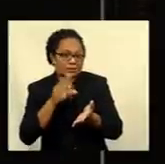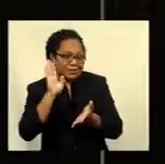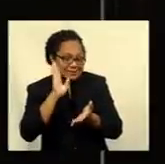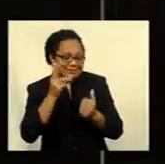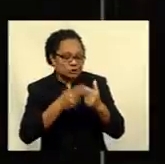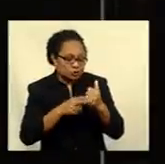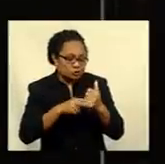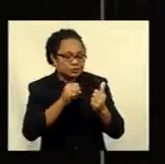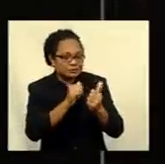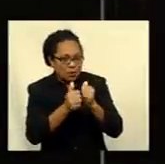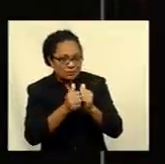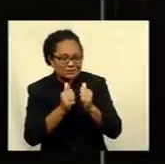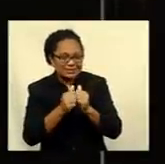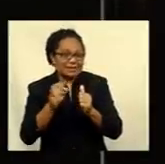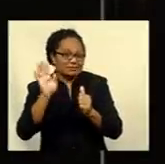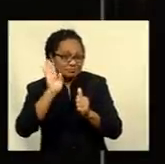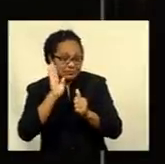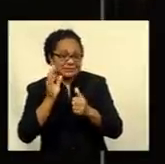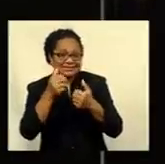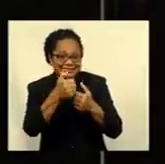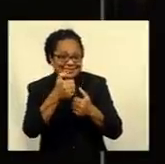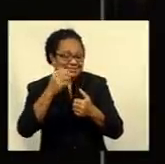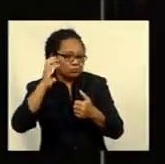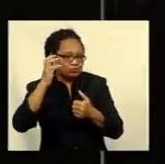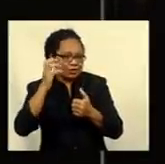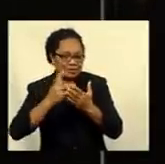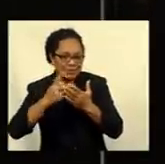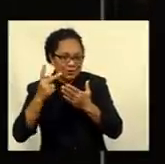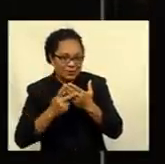sports and listen to our 6 radio stations live.